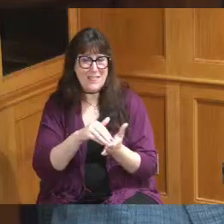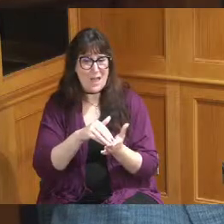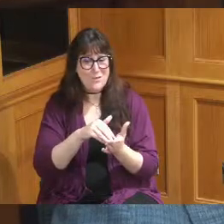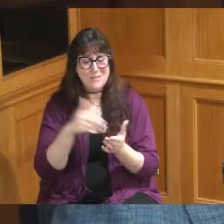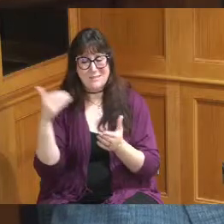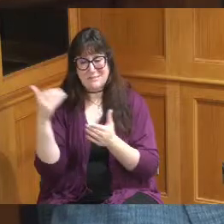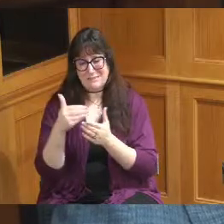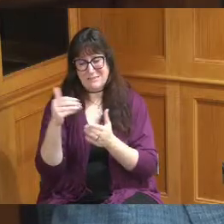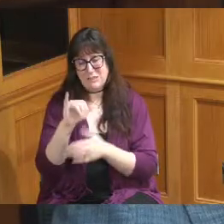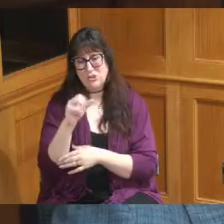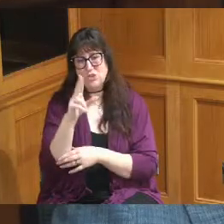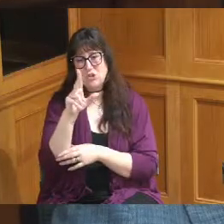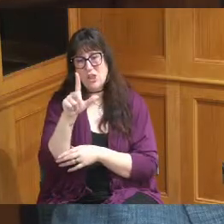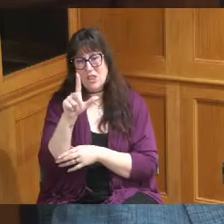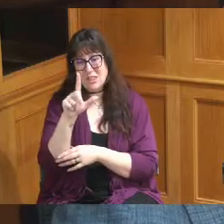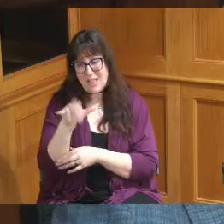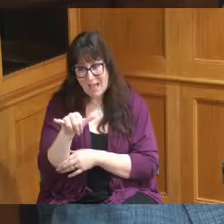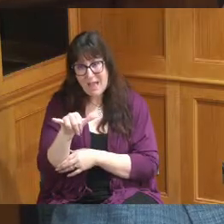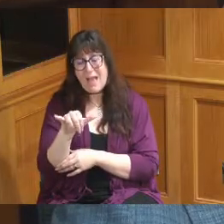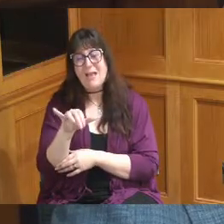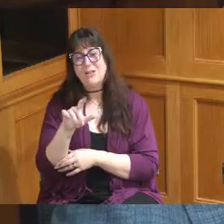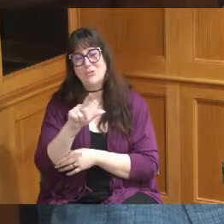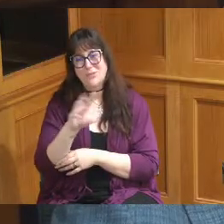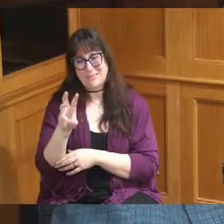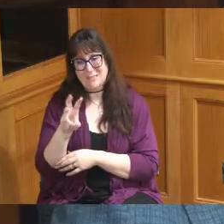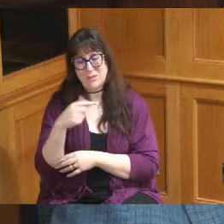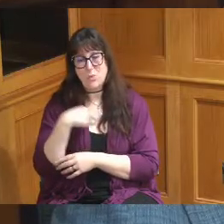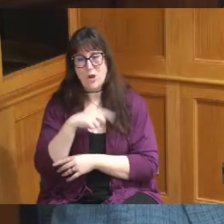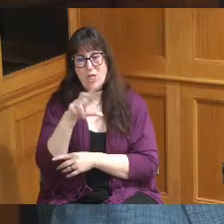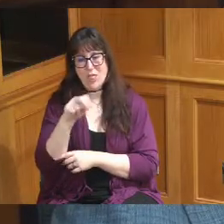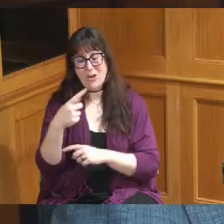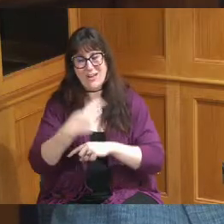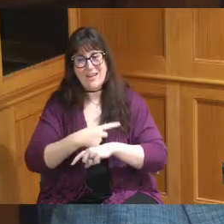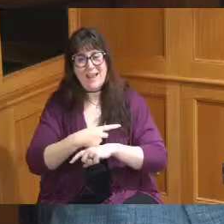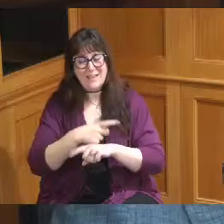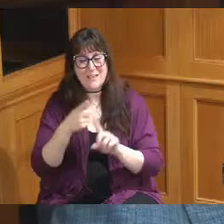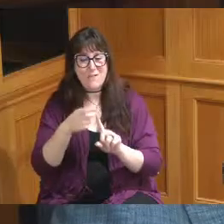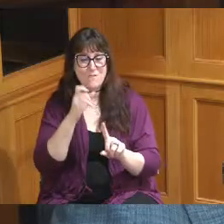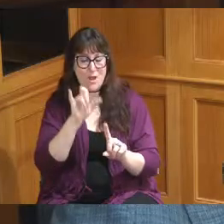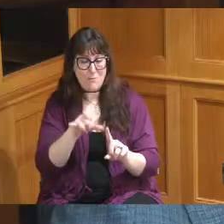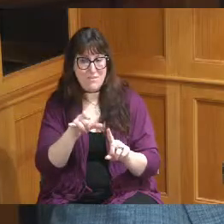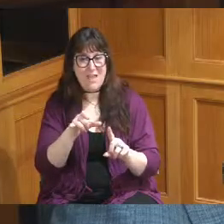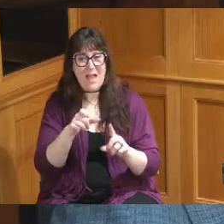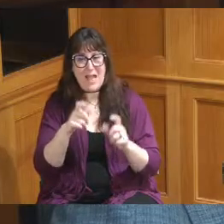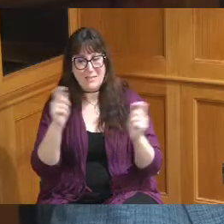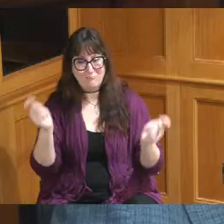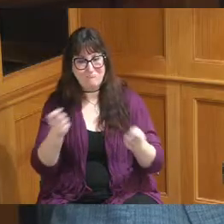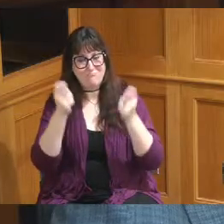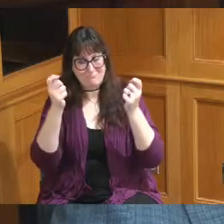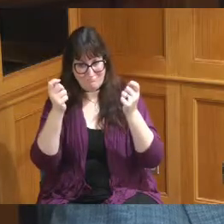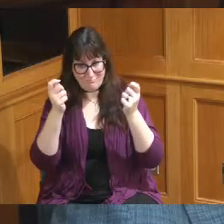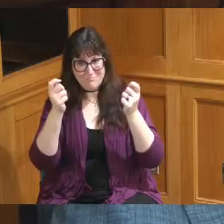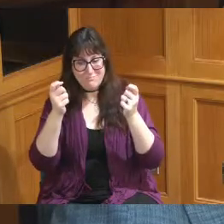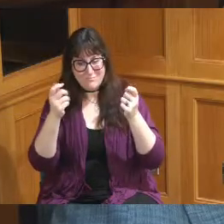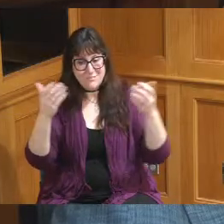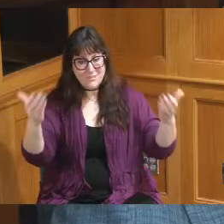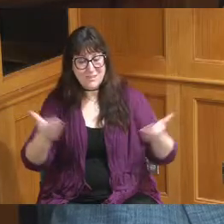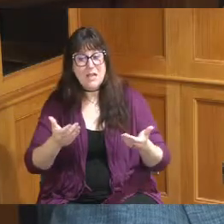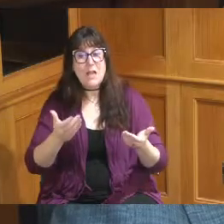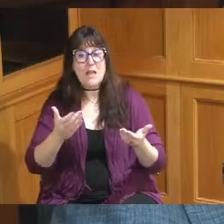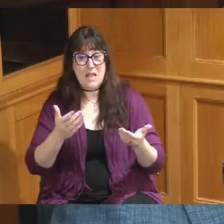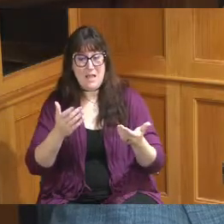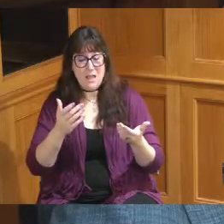July 26th. We're 30 days from the Cincinnati Black Music Walk of Fame induction ceremony and